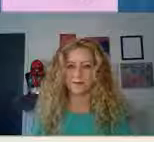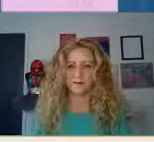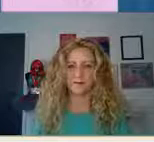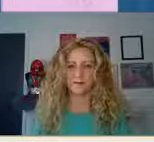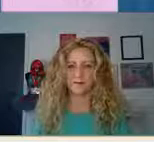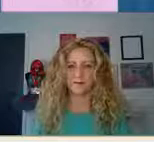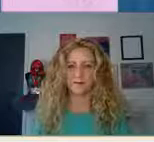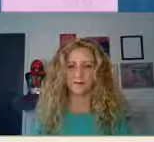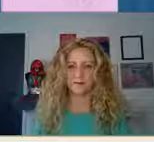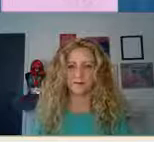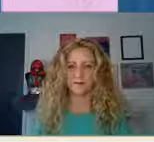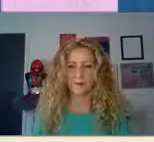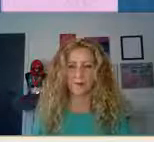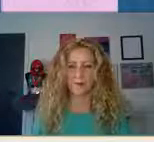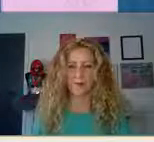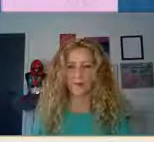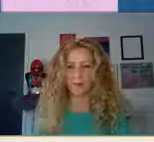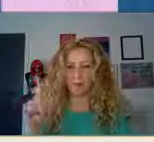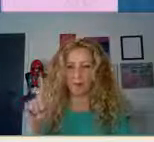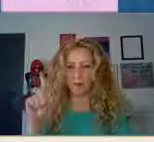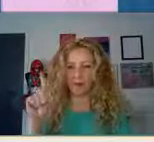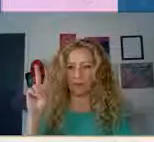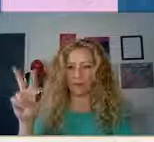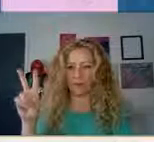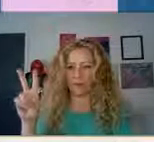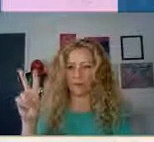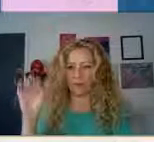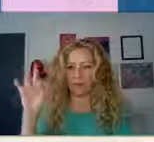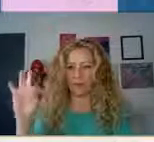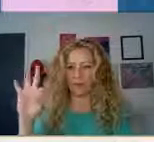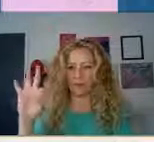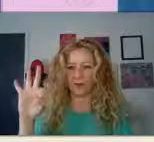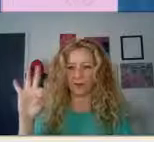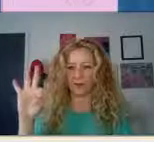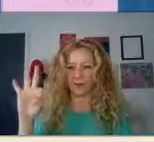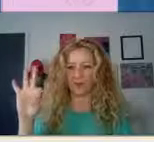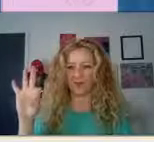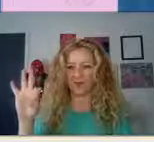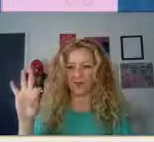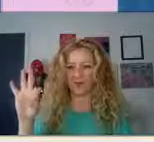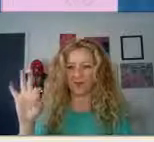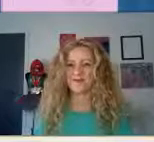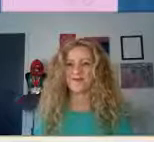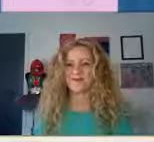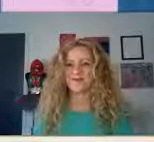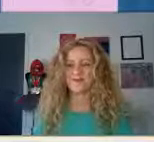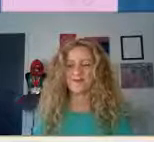Friends, count with me. One, two, three. They're all here.